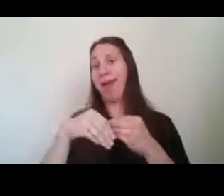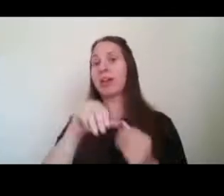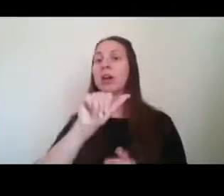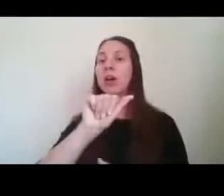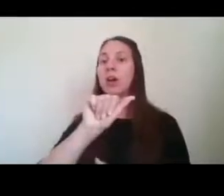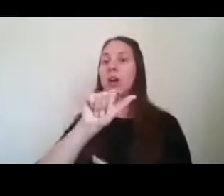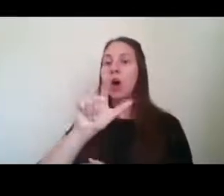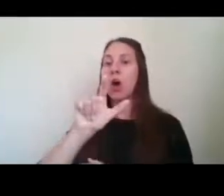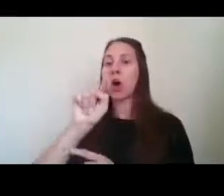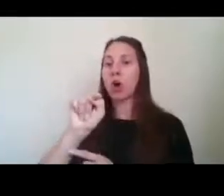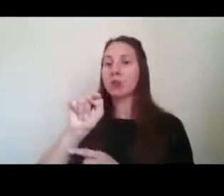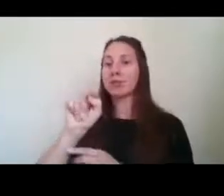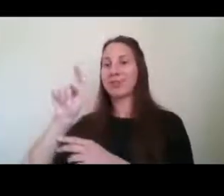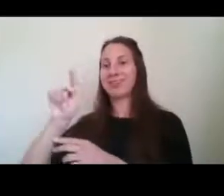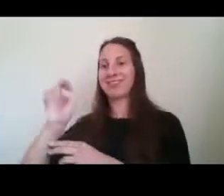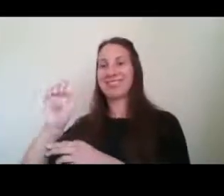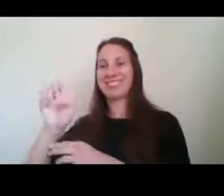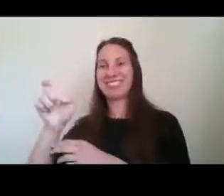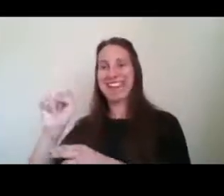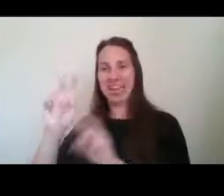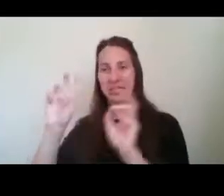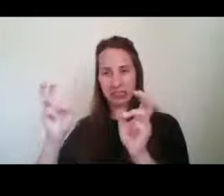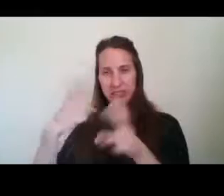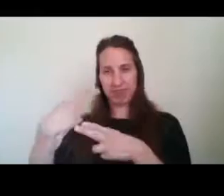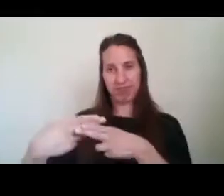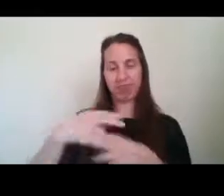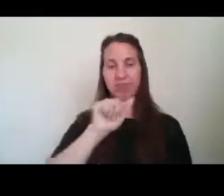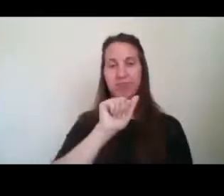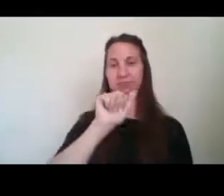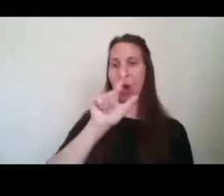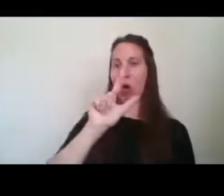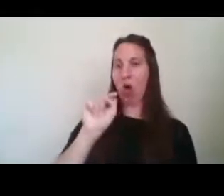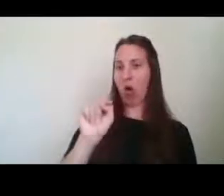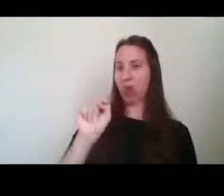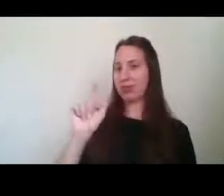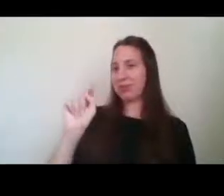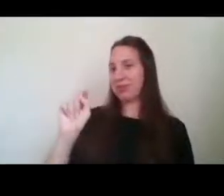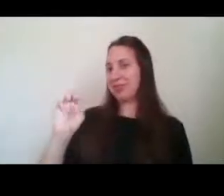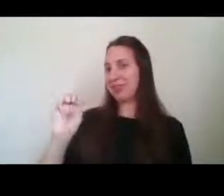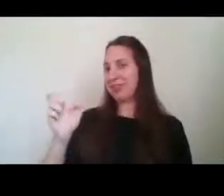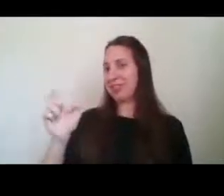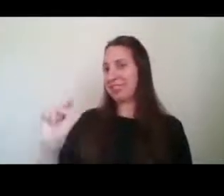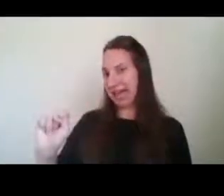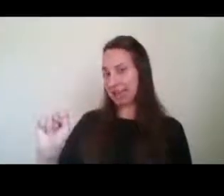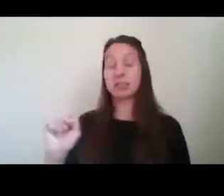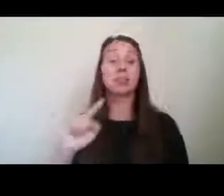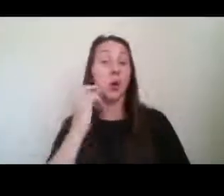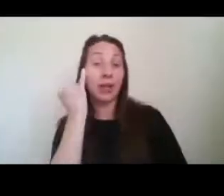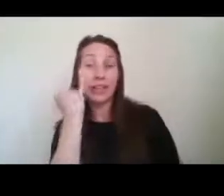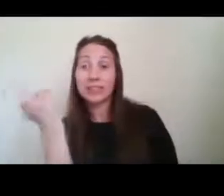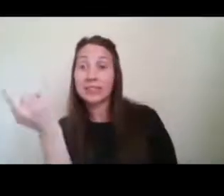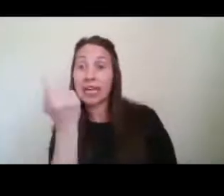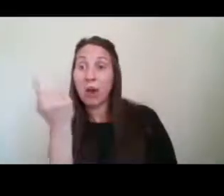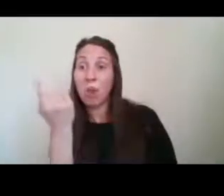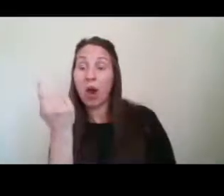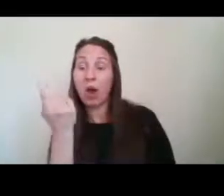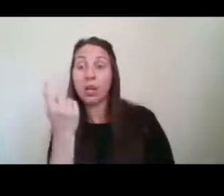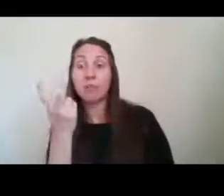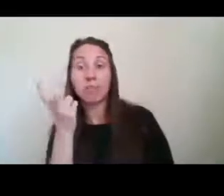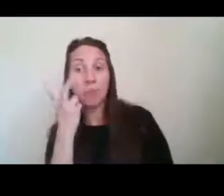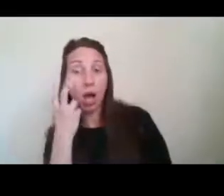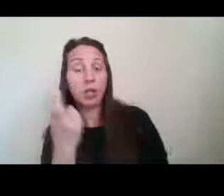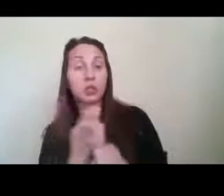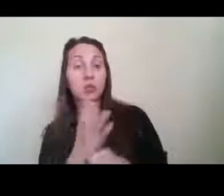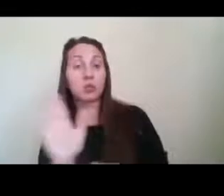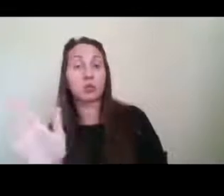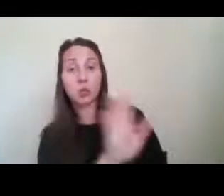text, that is where you're going to describe your photo, so that when someone is coming who is blind and they're using